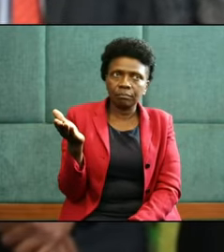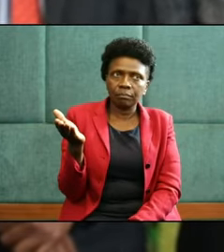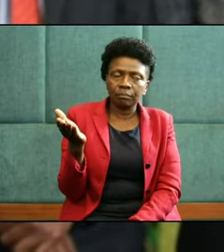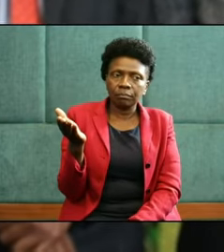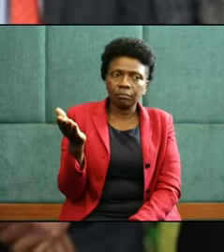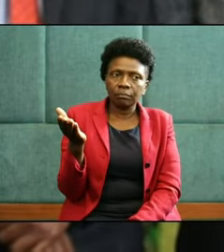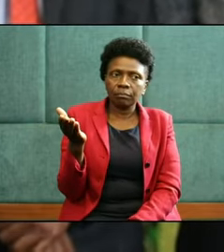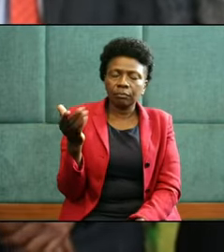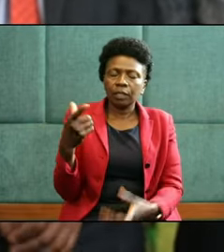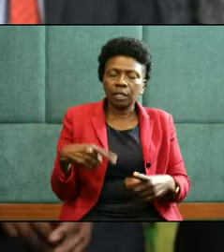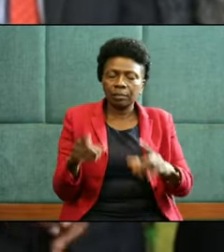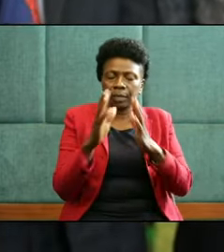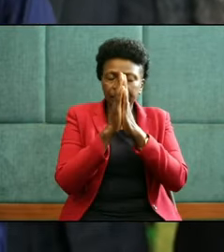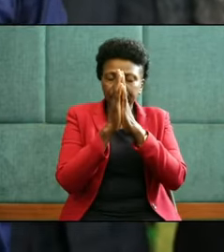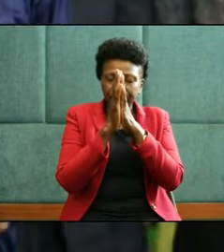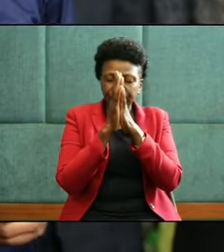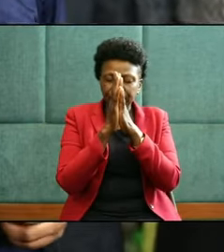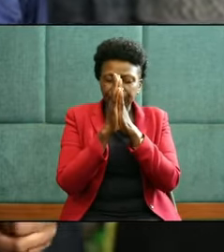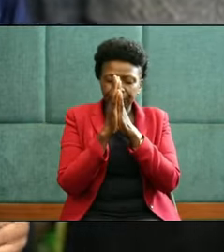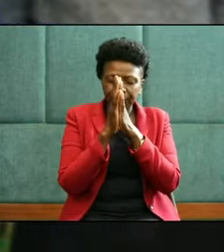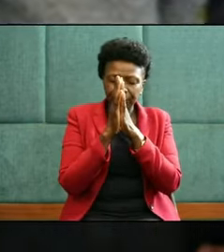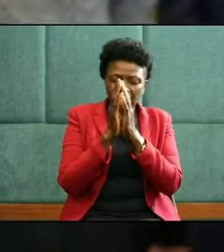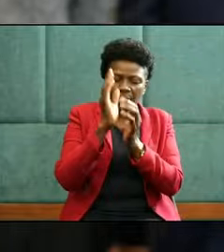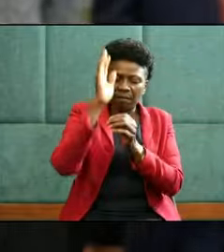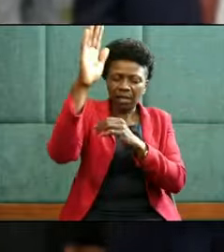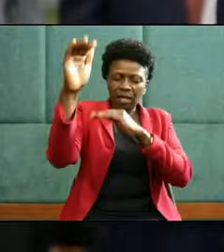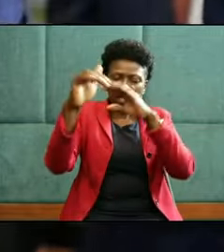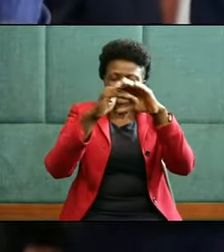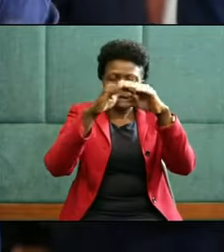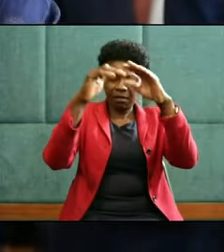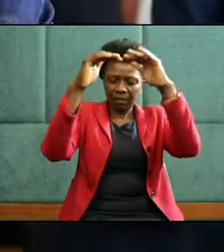Let's bow our heads. Let's pray. Father in heaven,